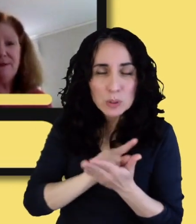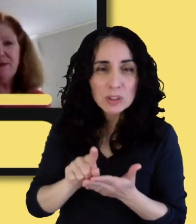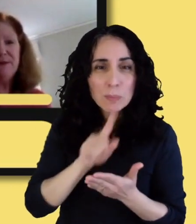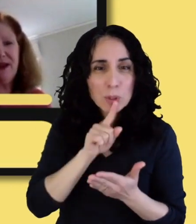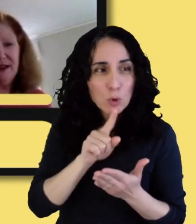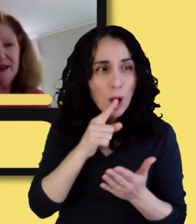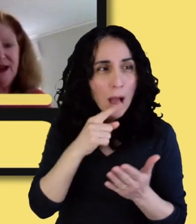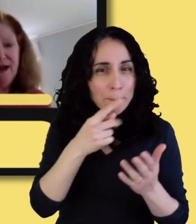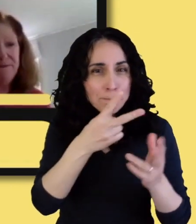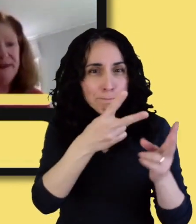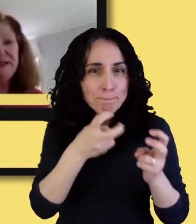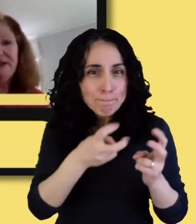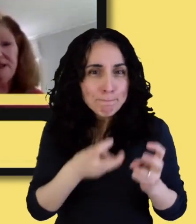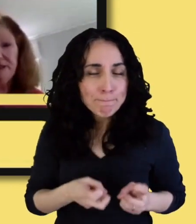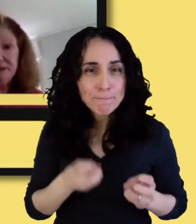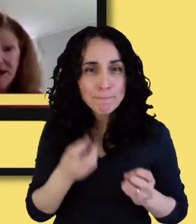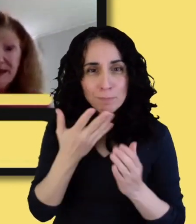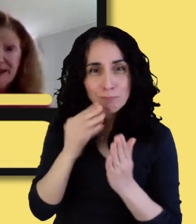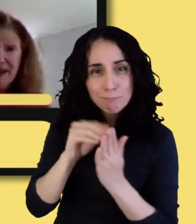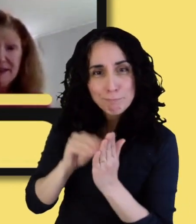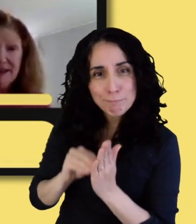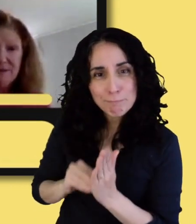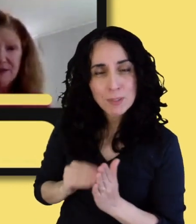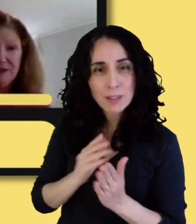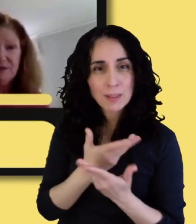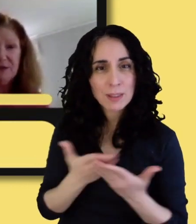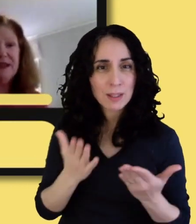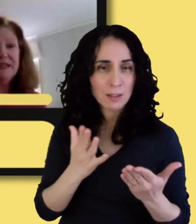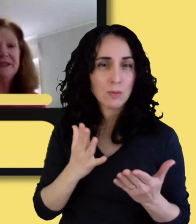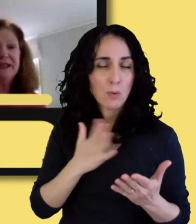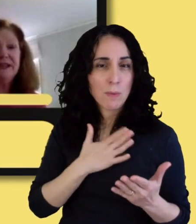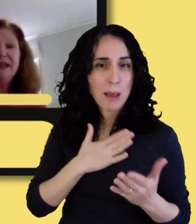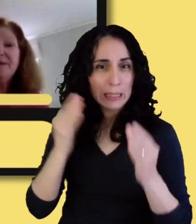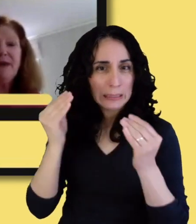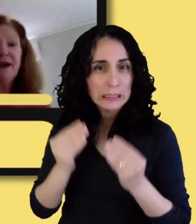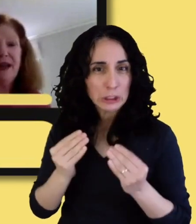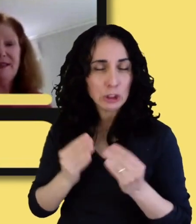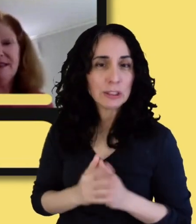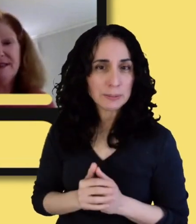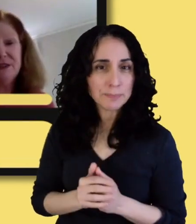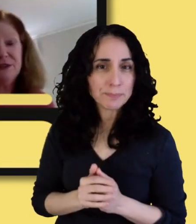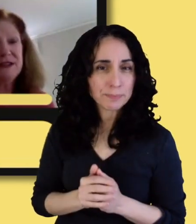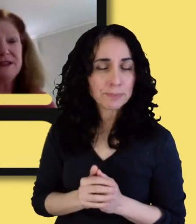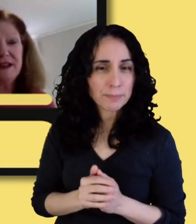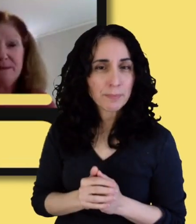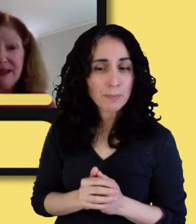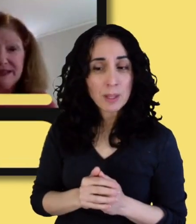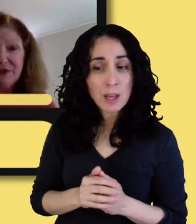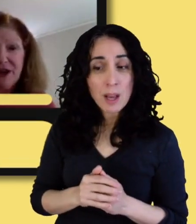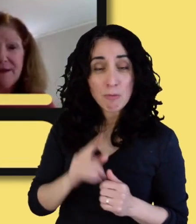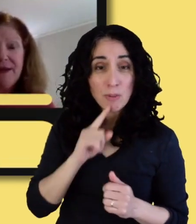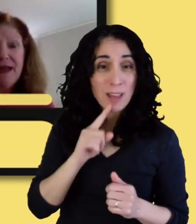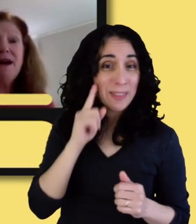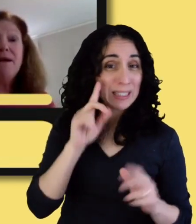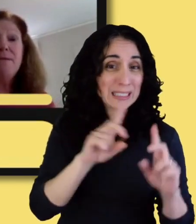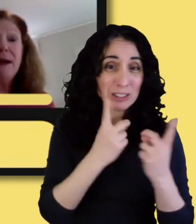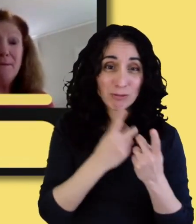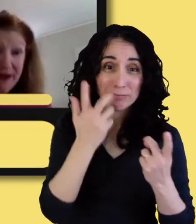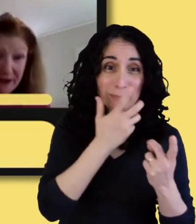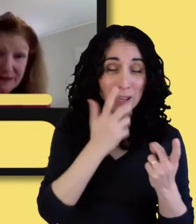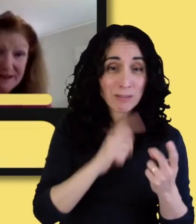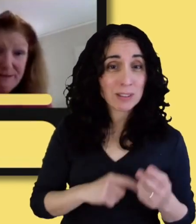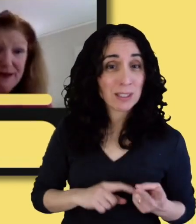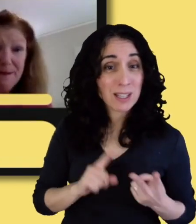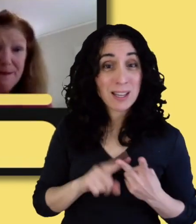make sure that I'm incorporating pieces into my contact with the children and my teaching. But I think the district has done an amazing job.